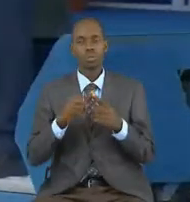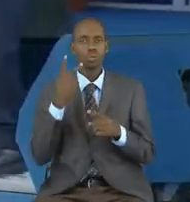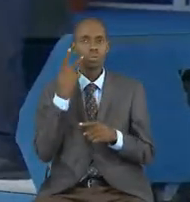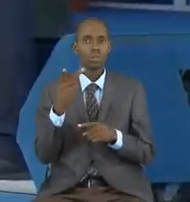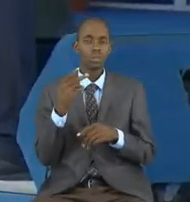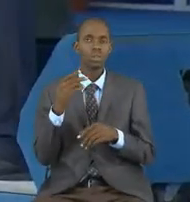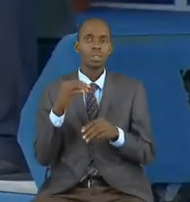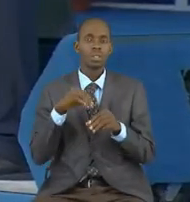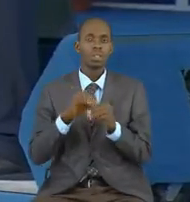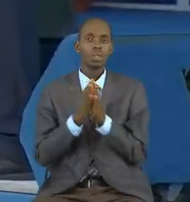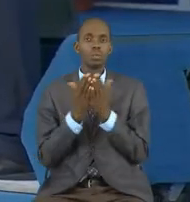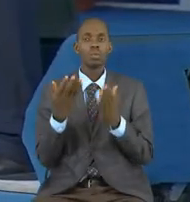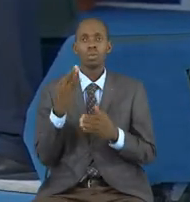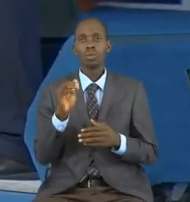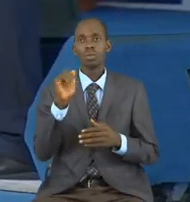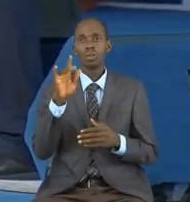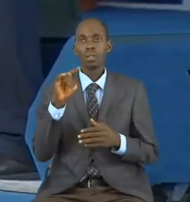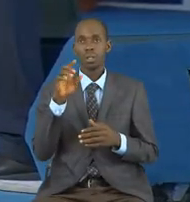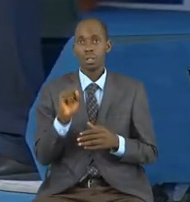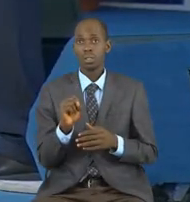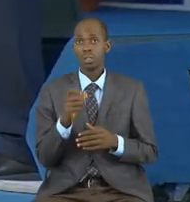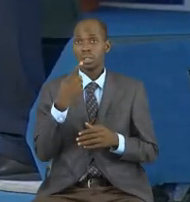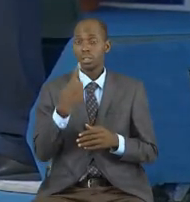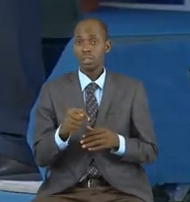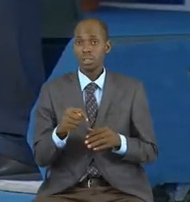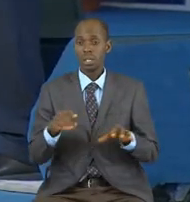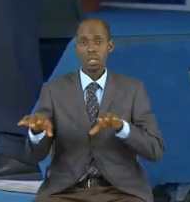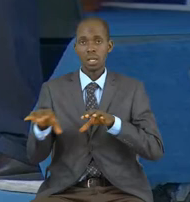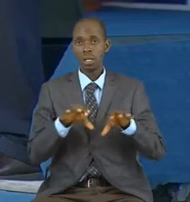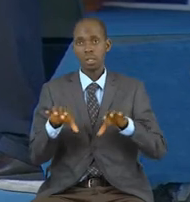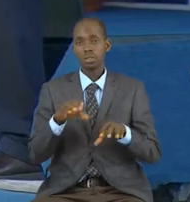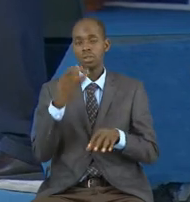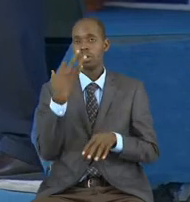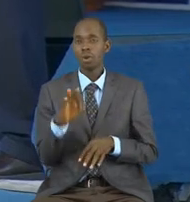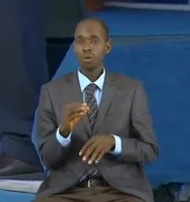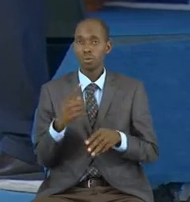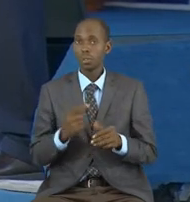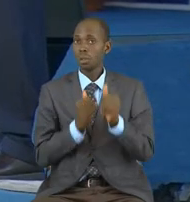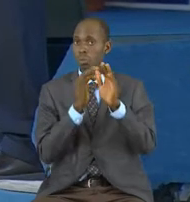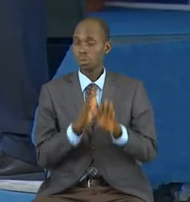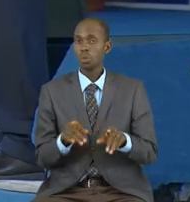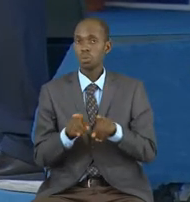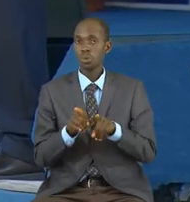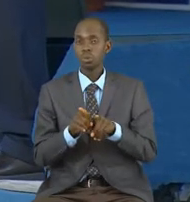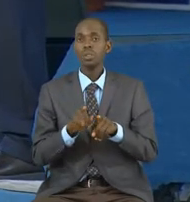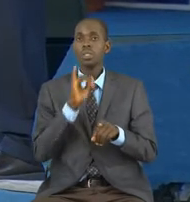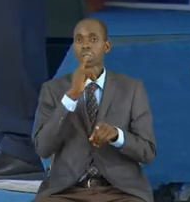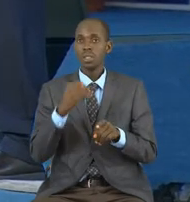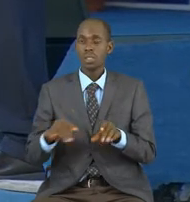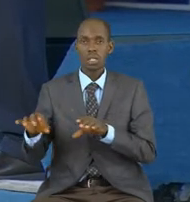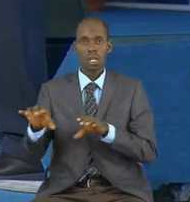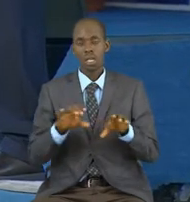Apostles, actually the Acts of Christ. Because as he went up by the